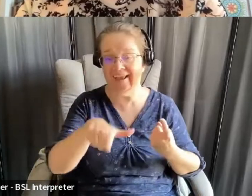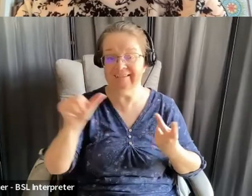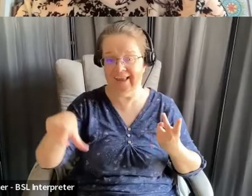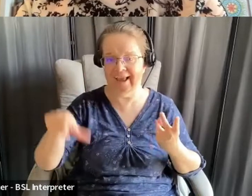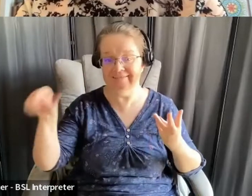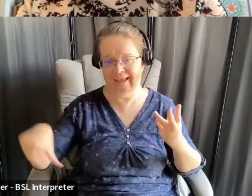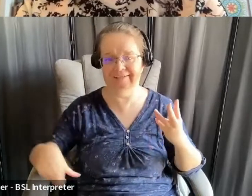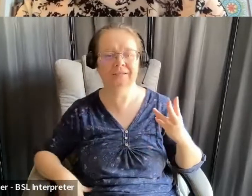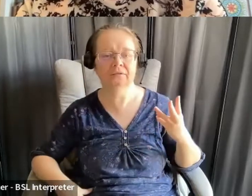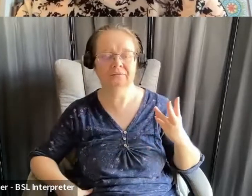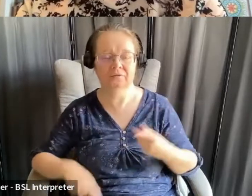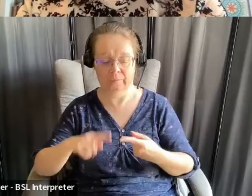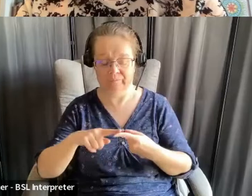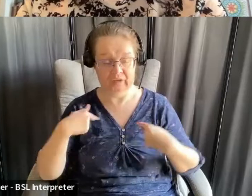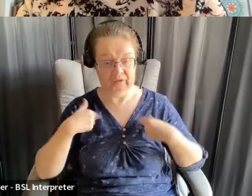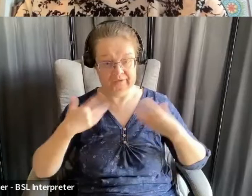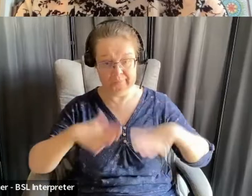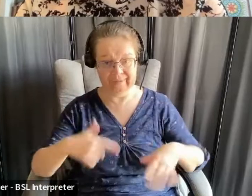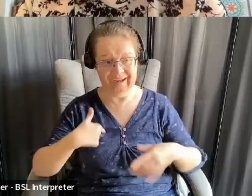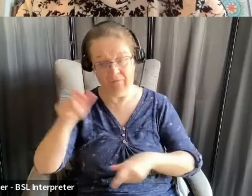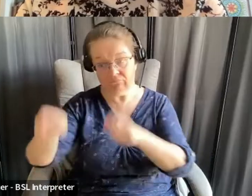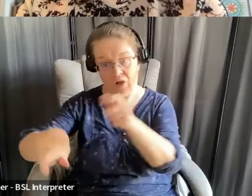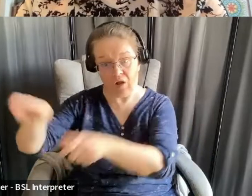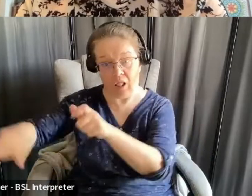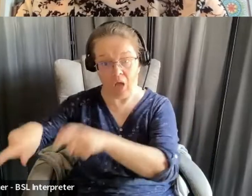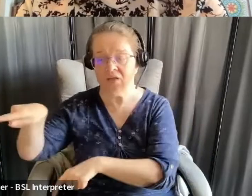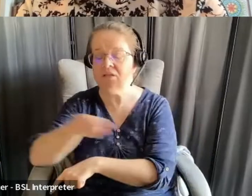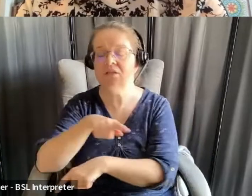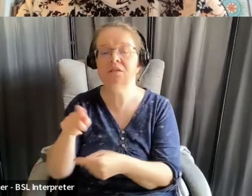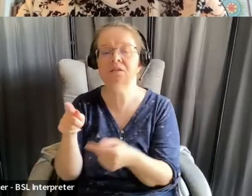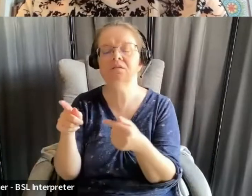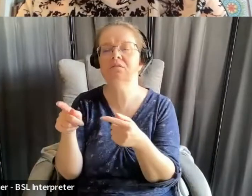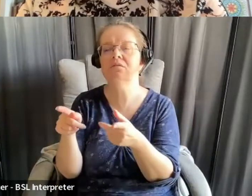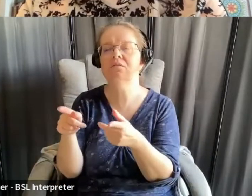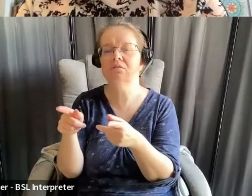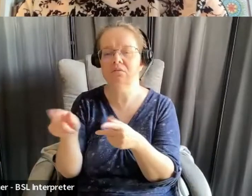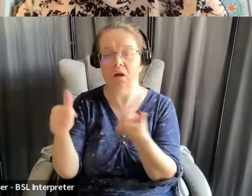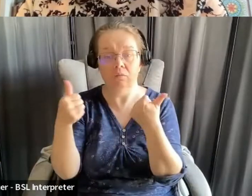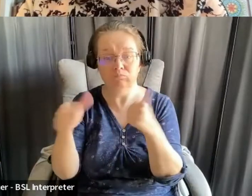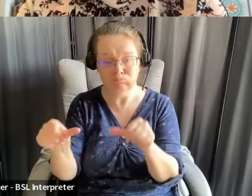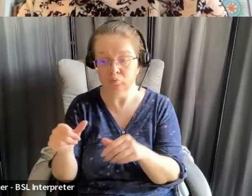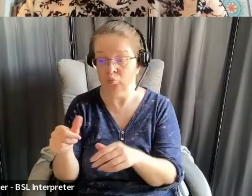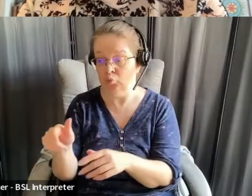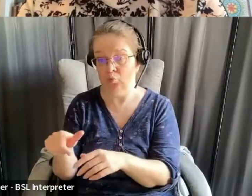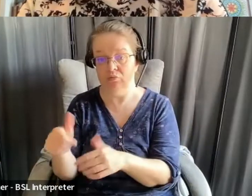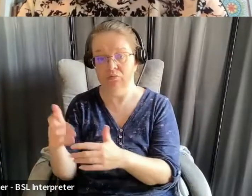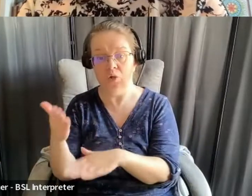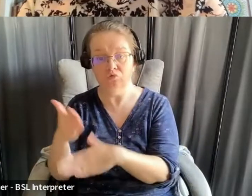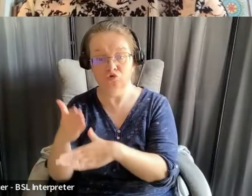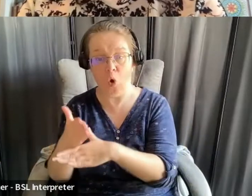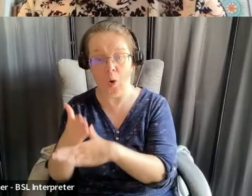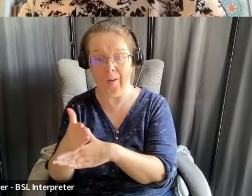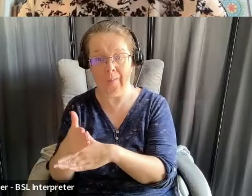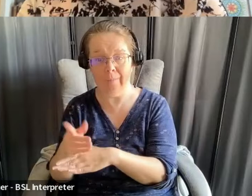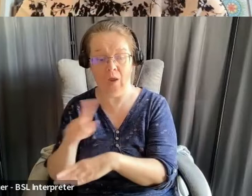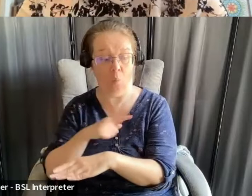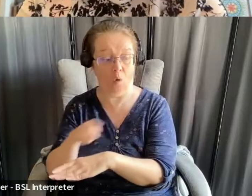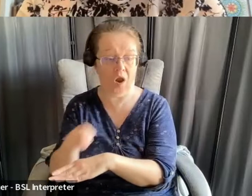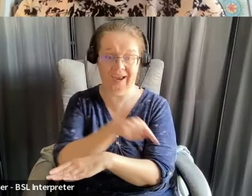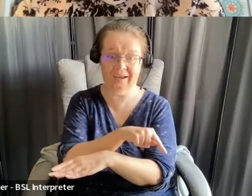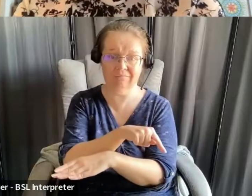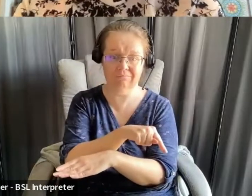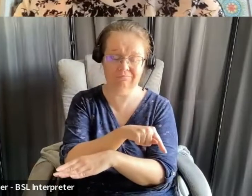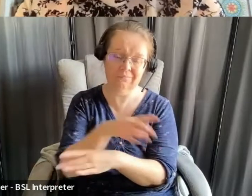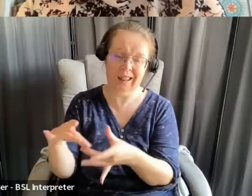with a number of clients who've got their very next job because, and directly